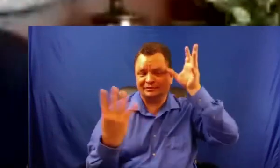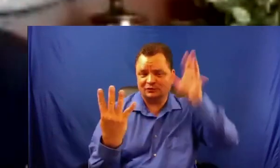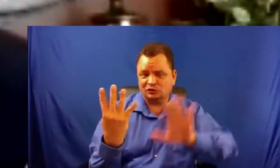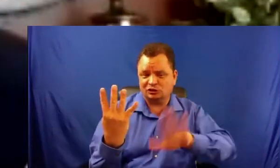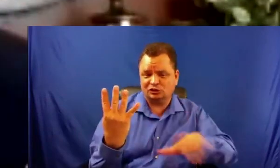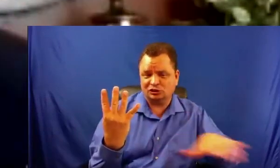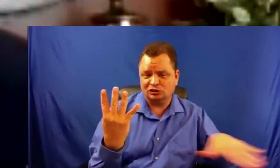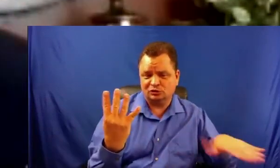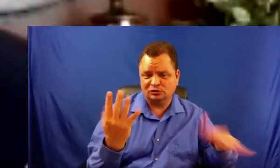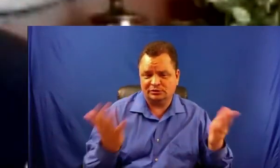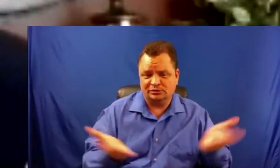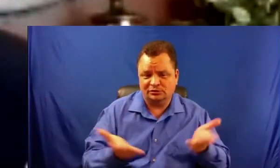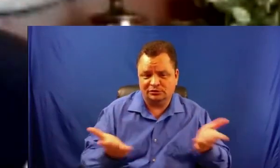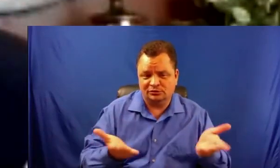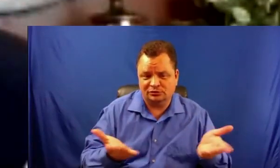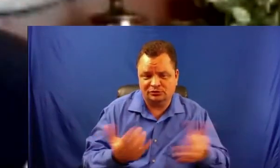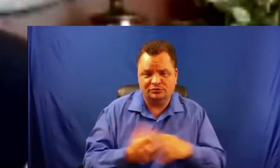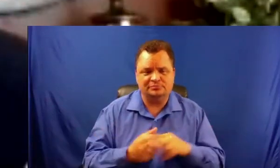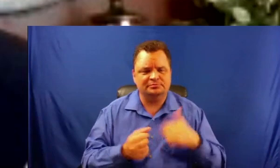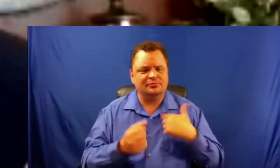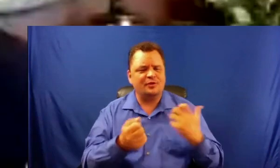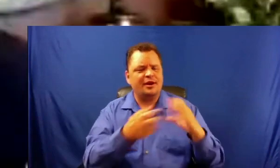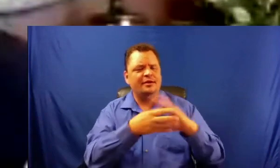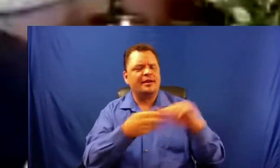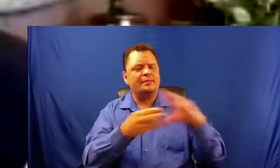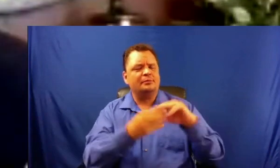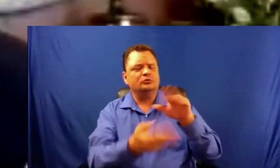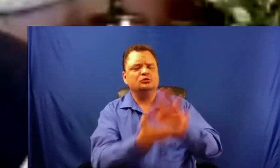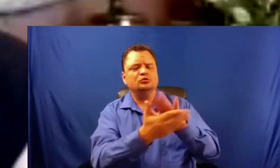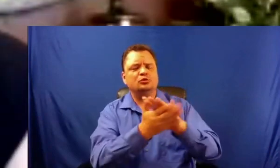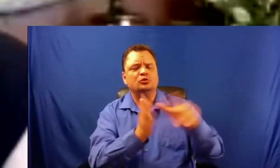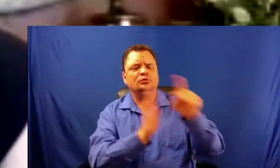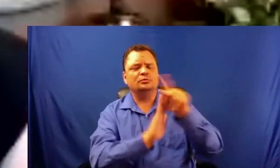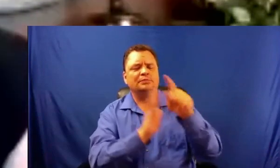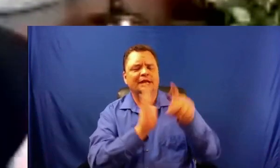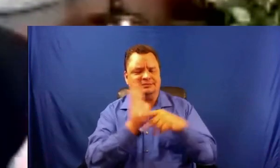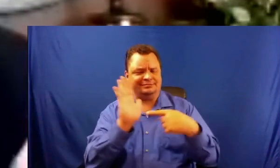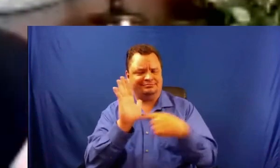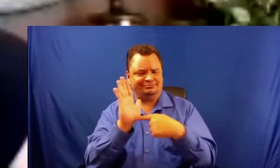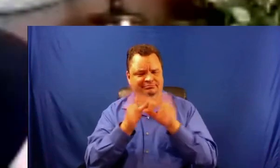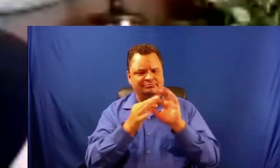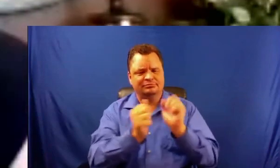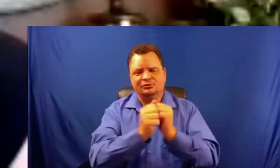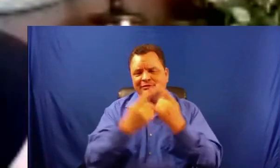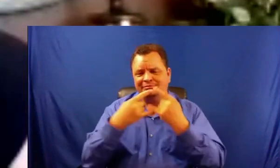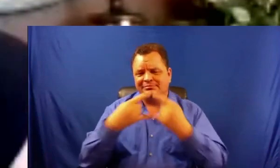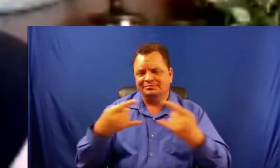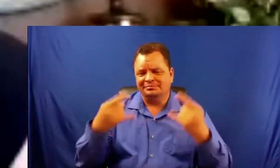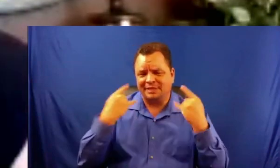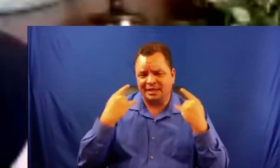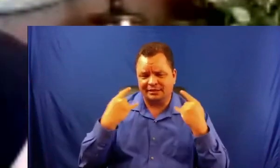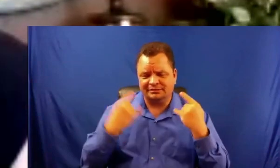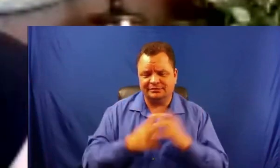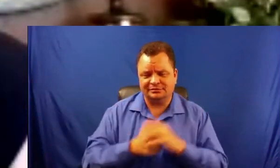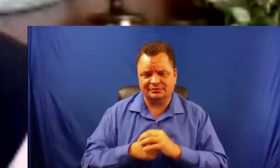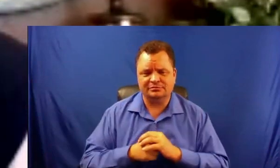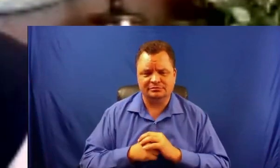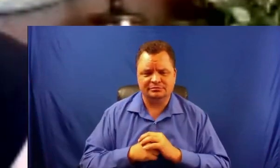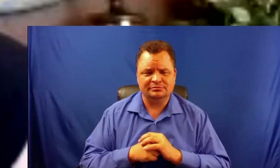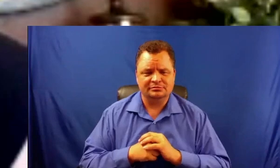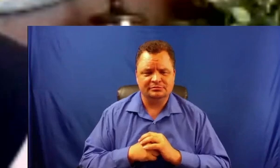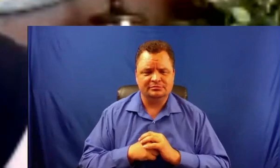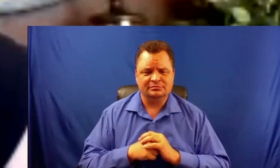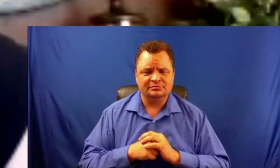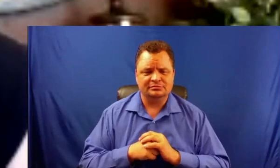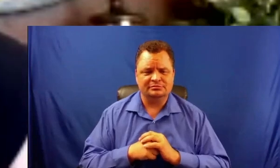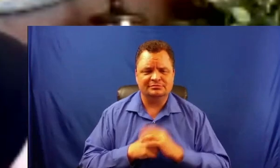I want to comment in relation to school policies with regard to masks in schools. Last Monday, a friend and I began an online petition to